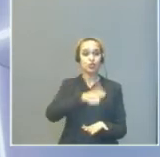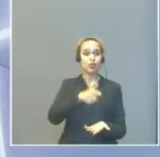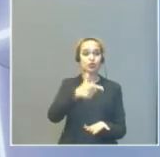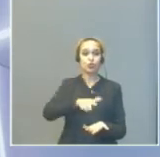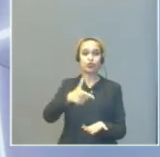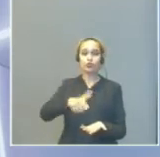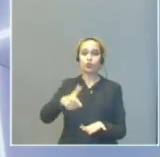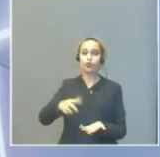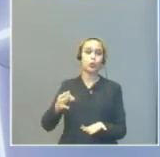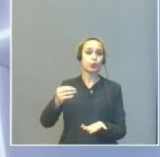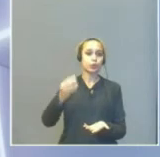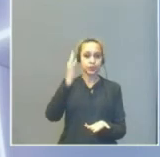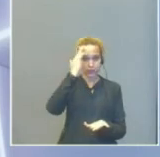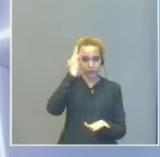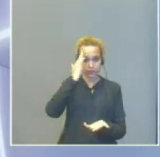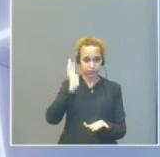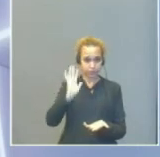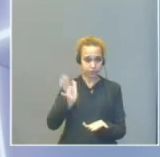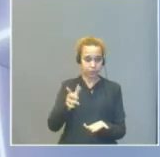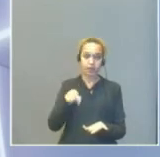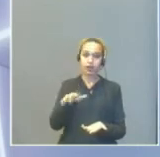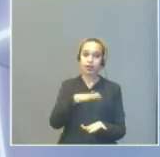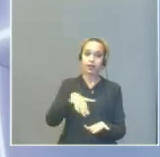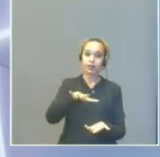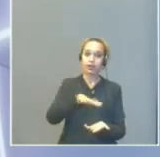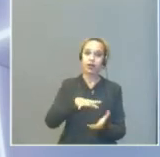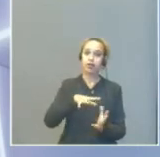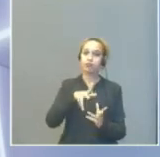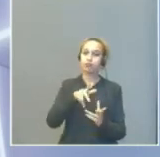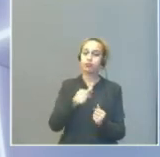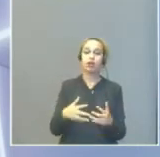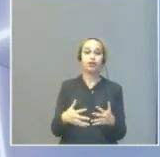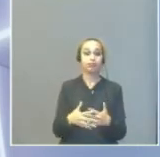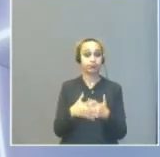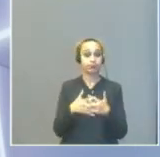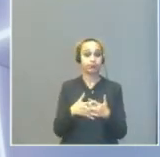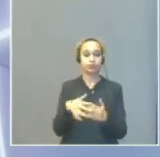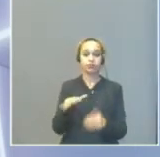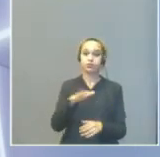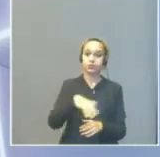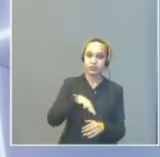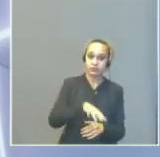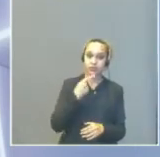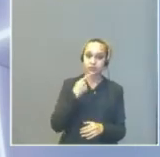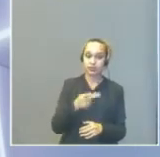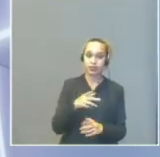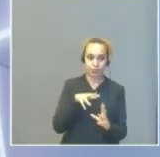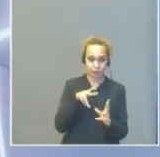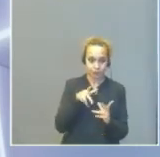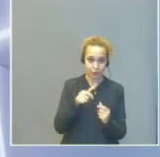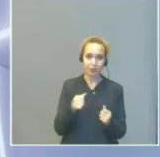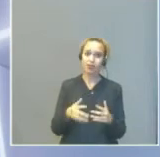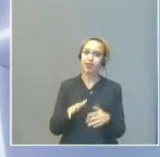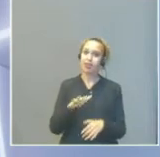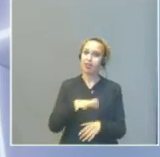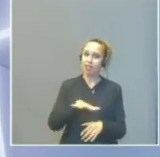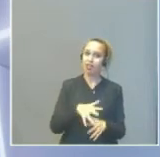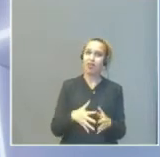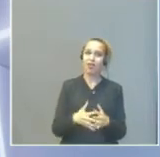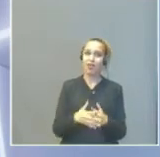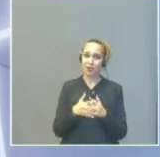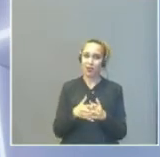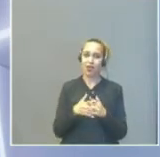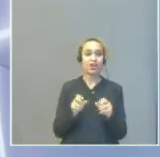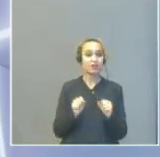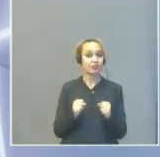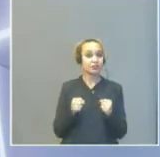this territory is sticky. This territory we call the human is very sticky, and it reinforces paradigms that we want to